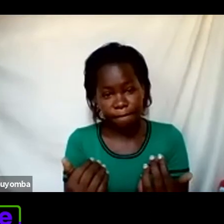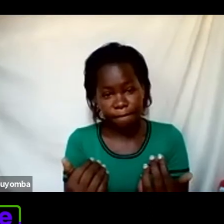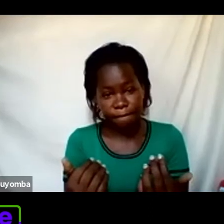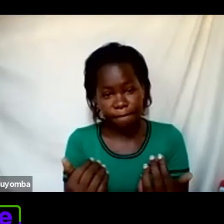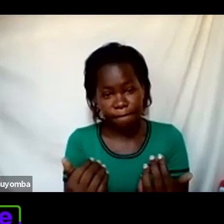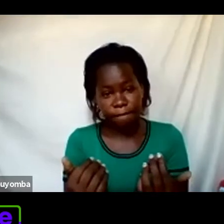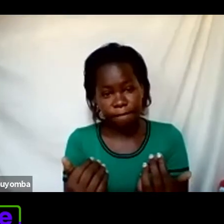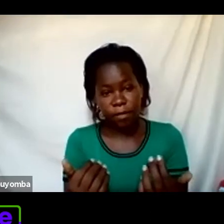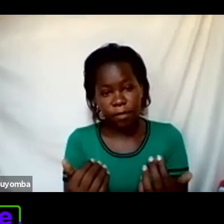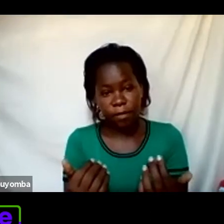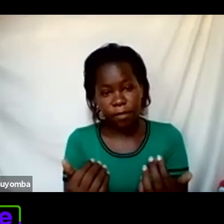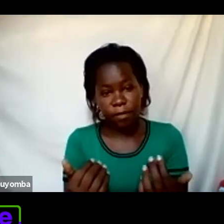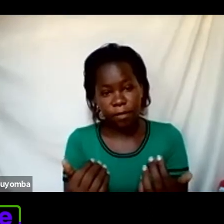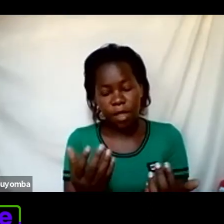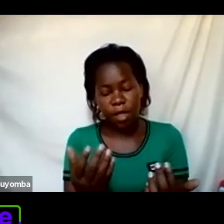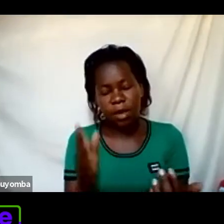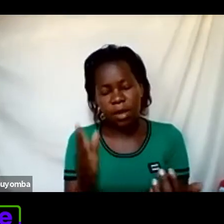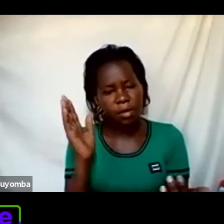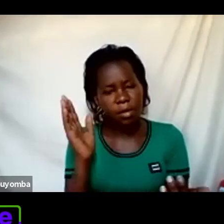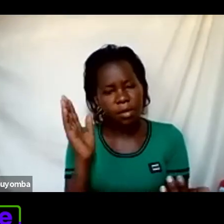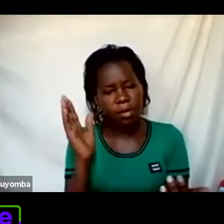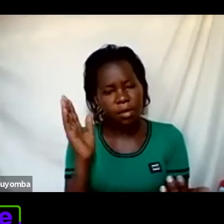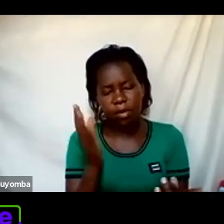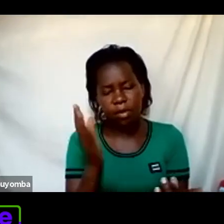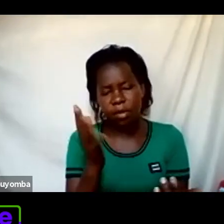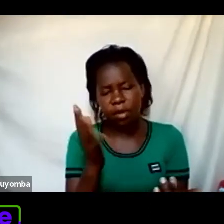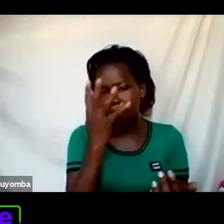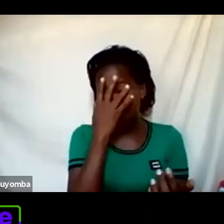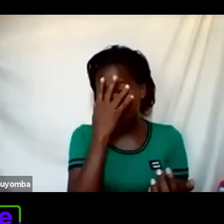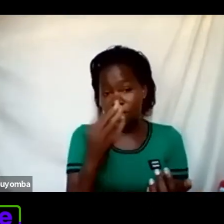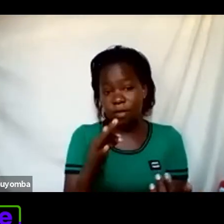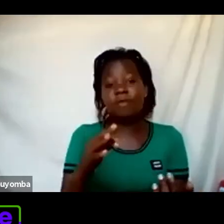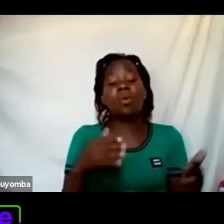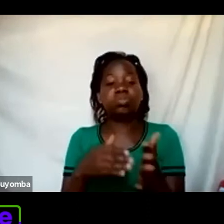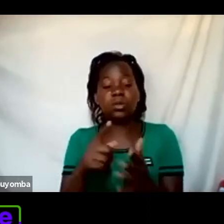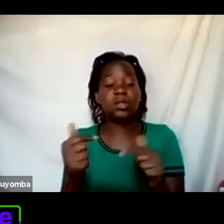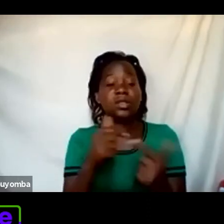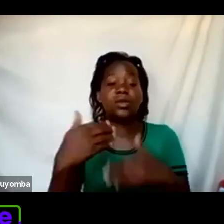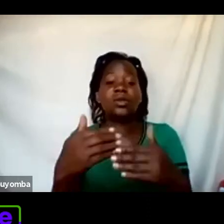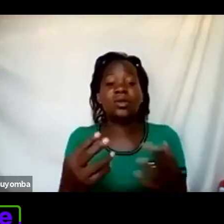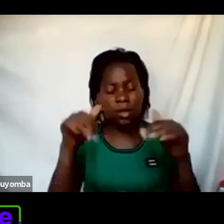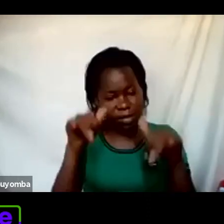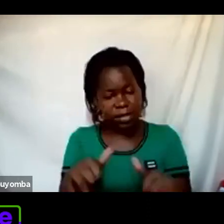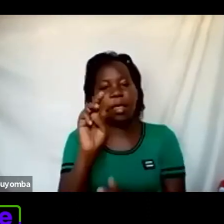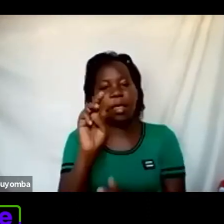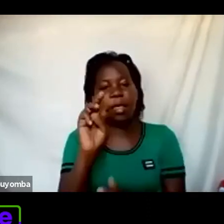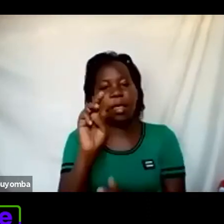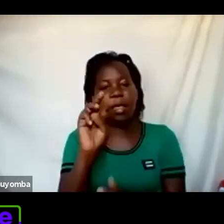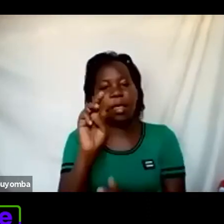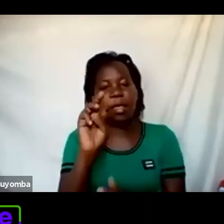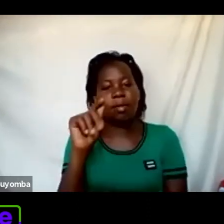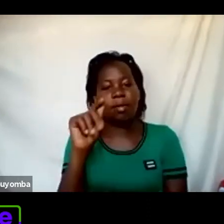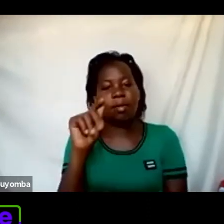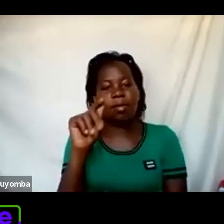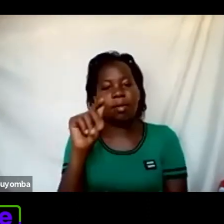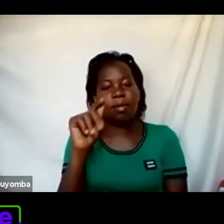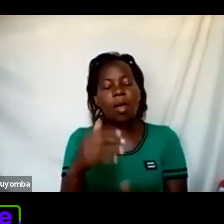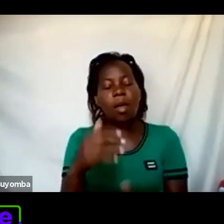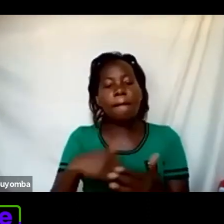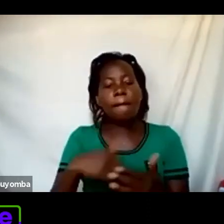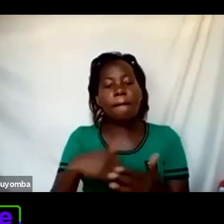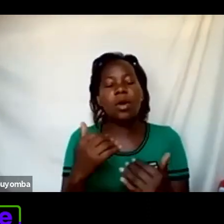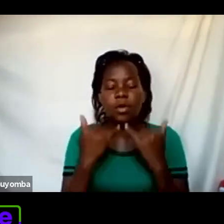are ongoing. Keep an eye on your email, and more information will be made available. Hello, Papa